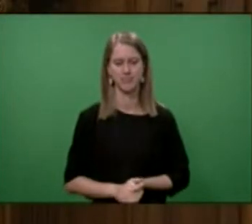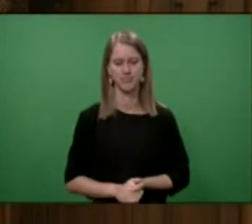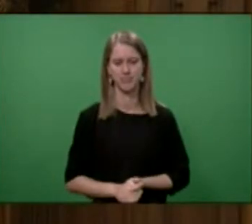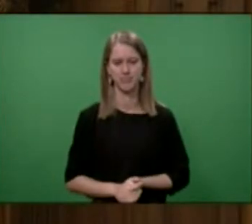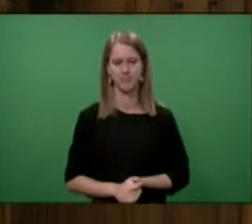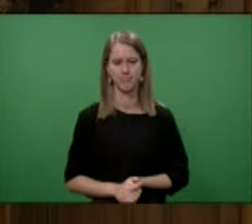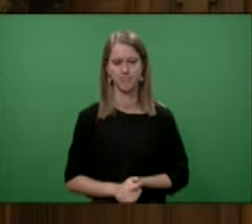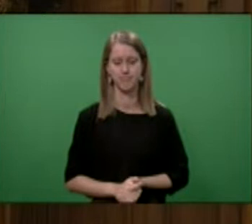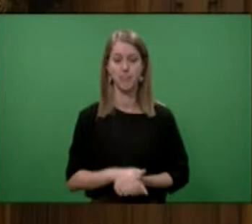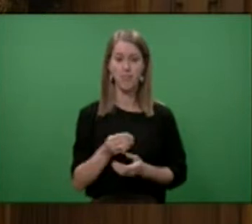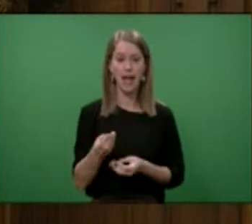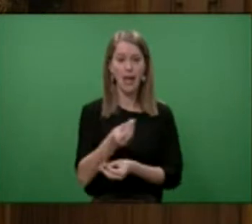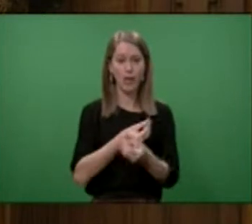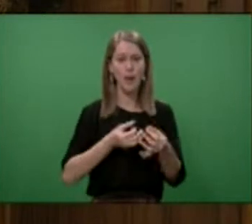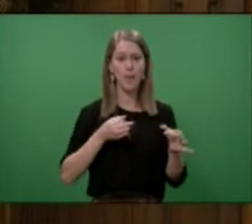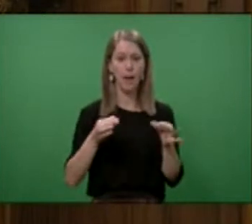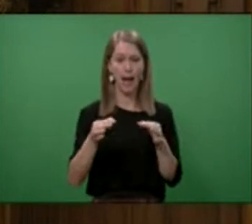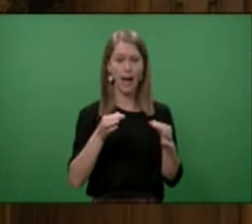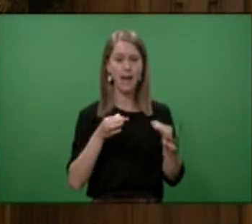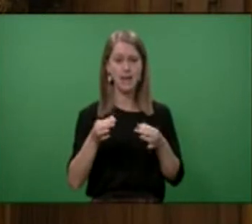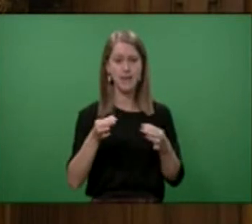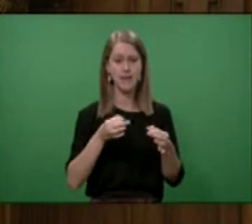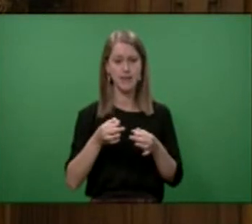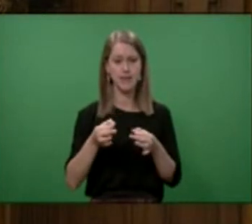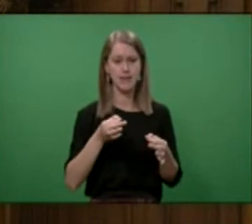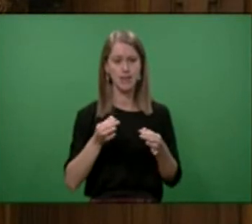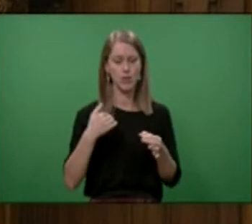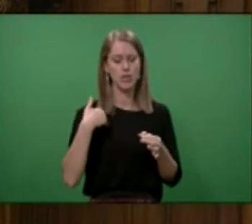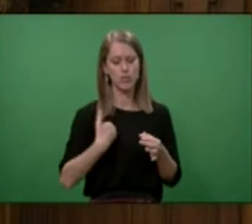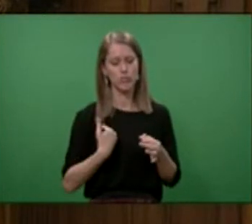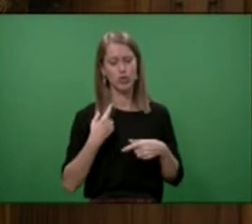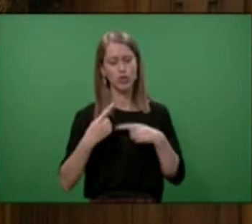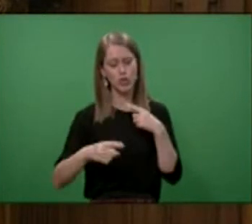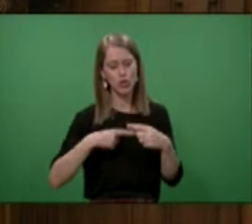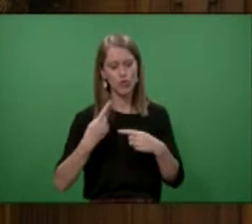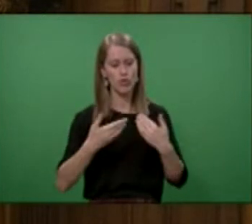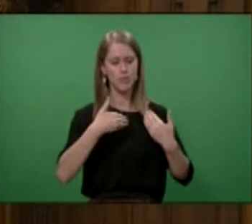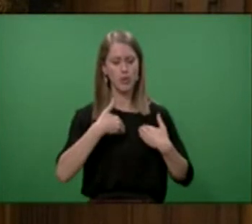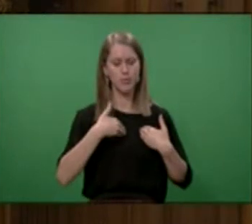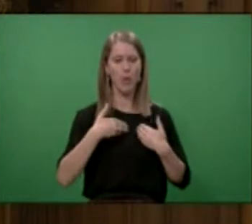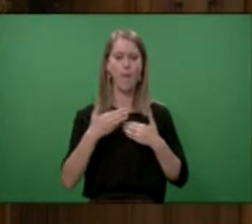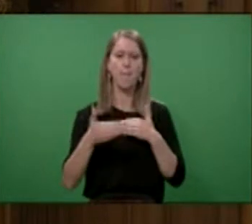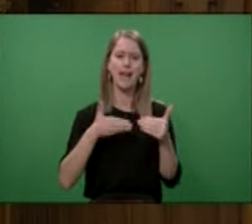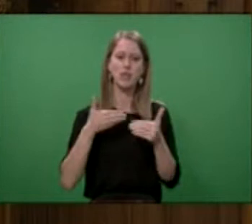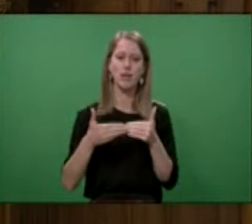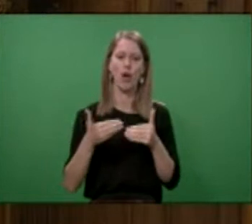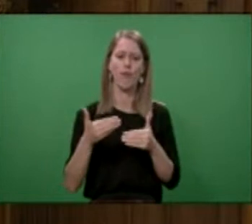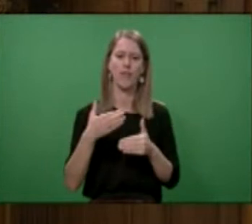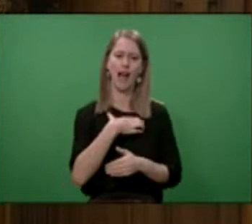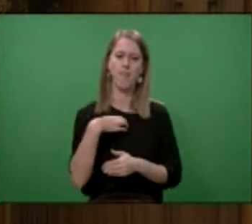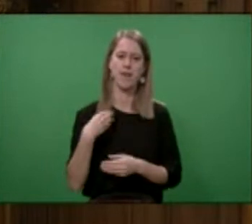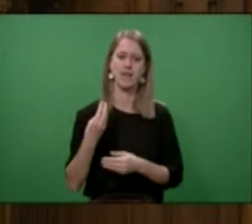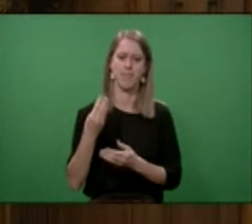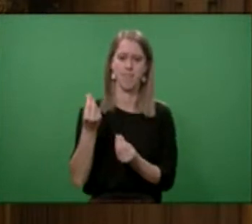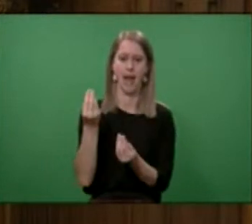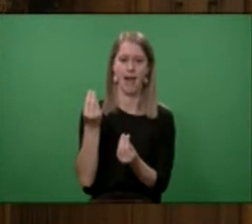This economic plan is underpinned by continued responsible management of the government books. As a consequence of the wider